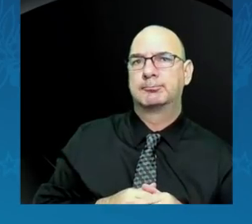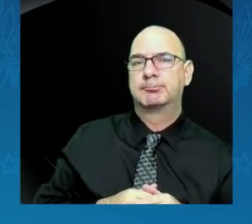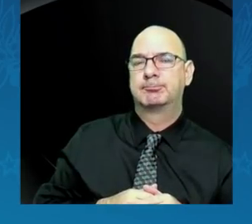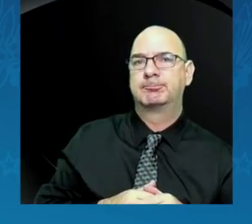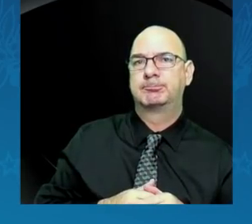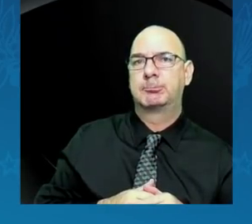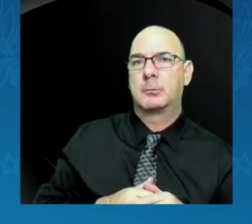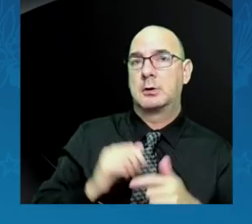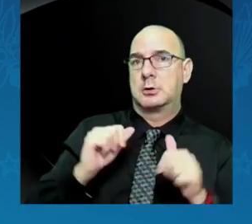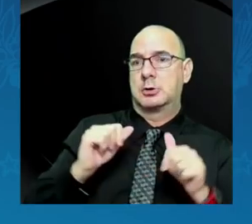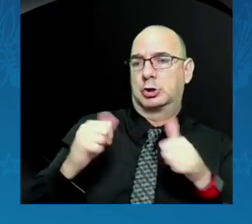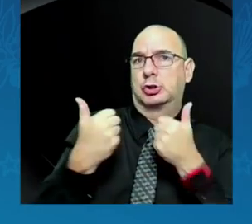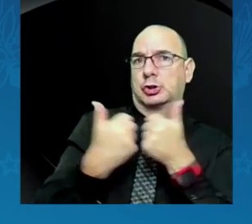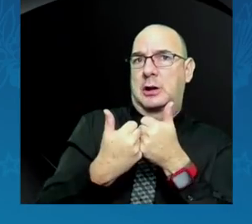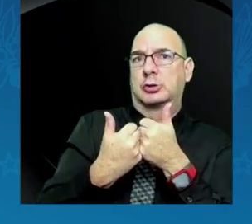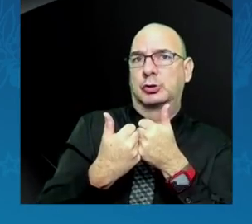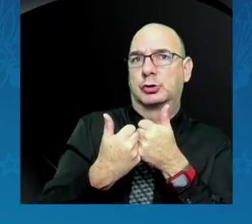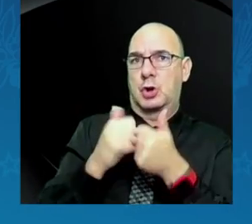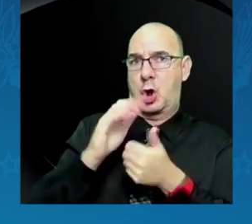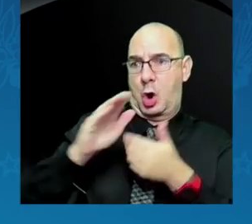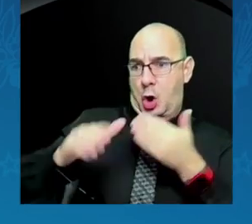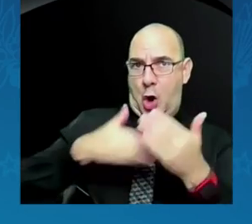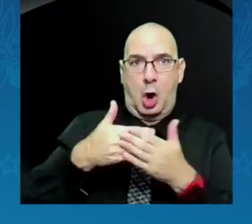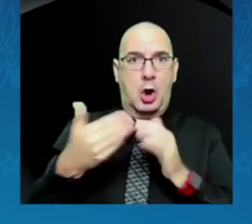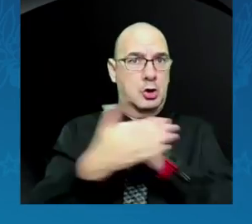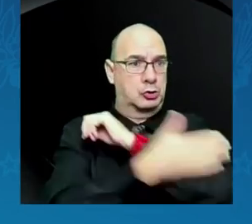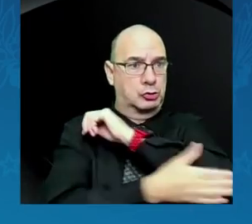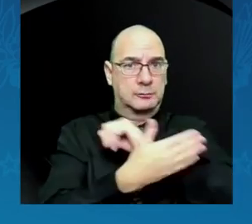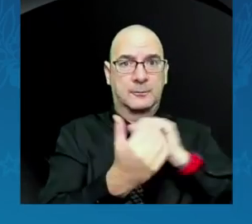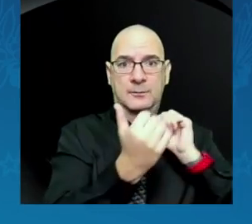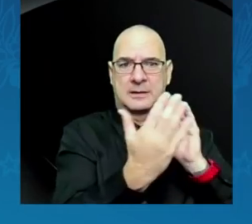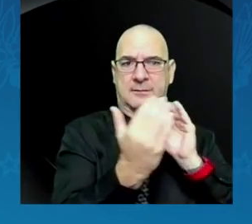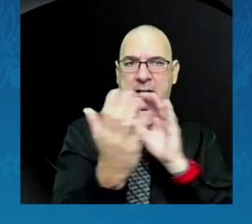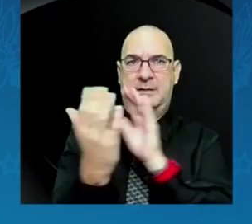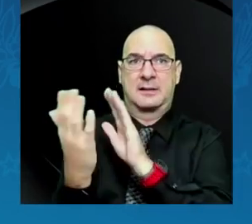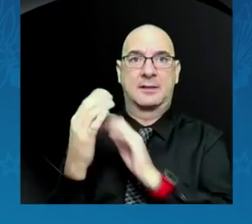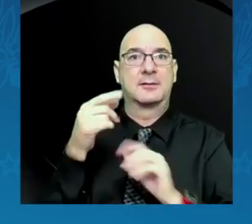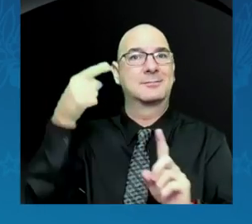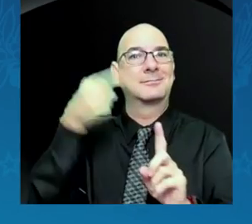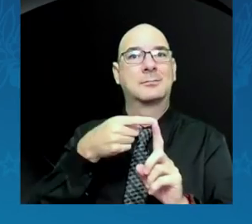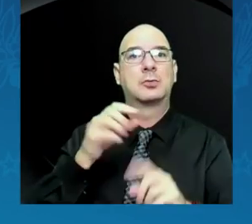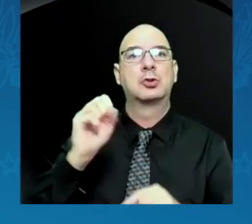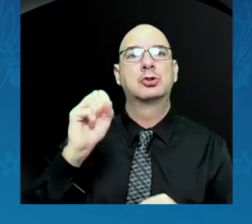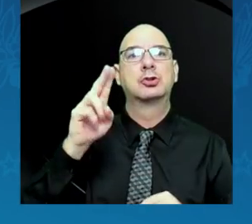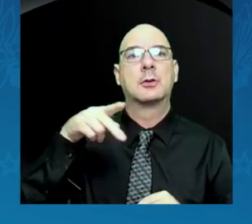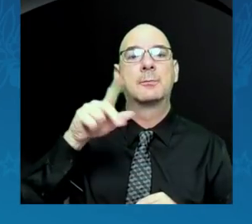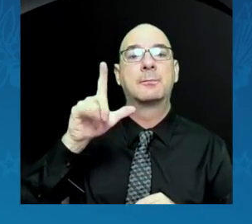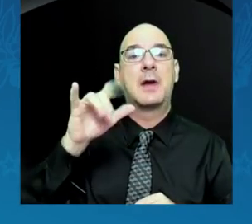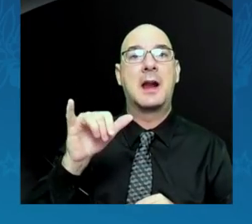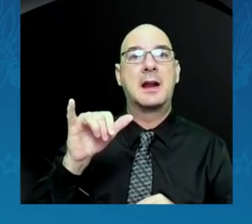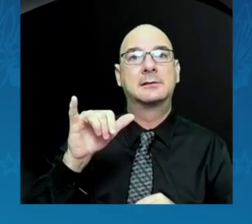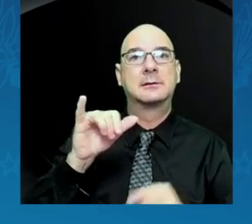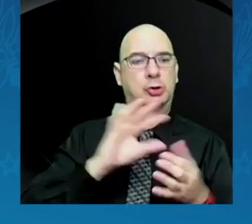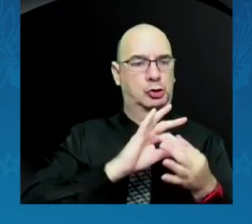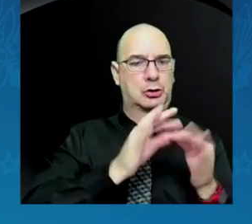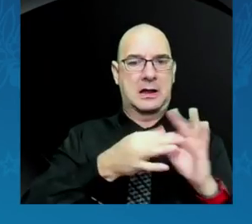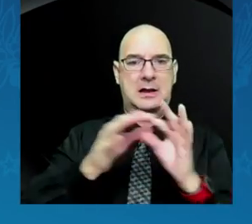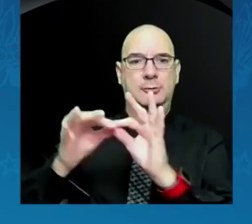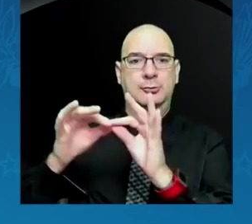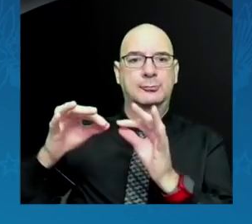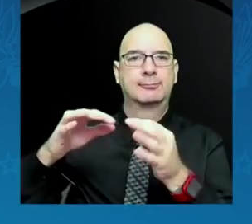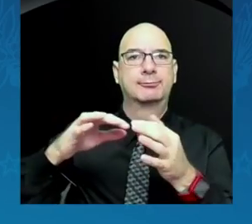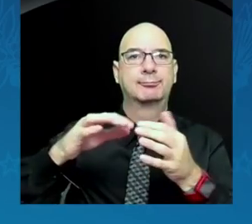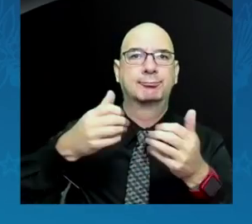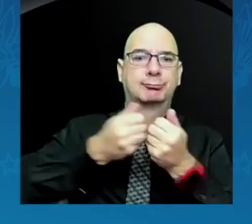facing in regard to supply chains. That was a discussion we had here as well. And the discussion was essentially